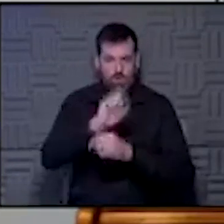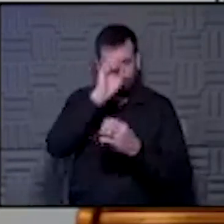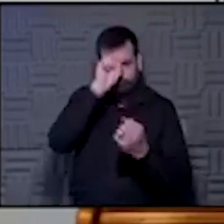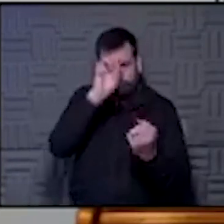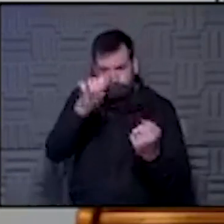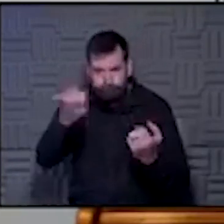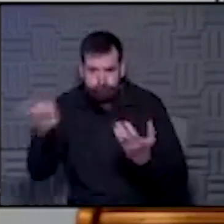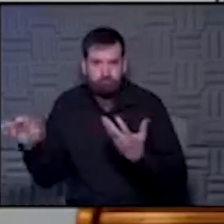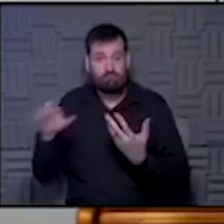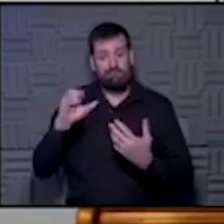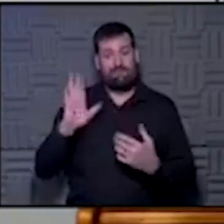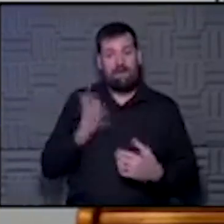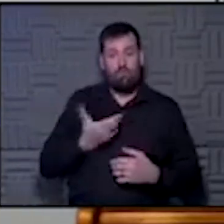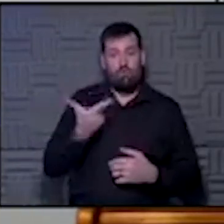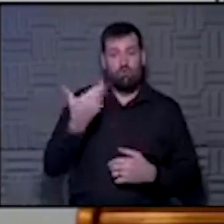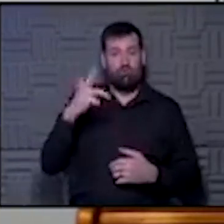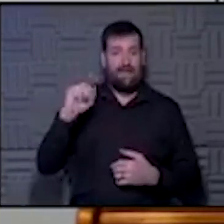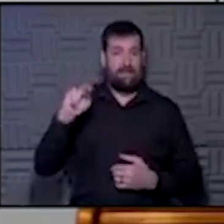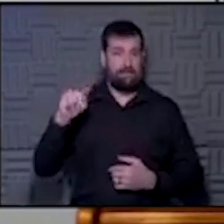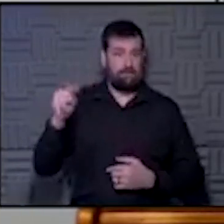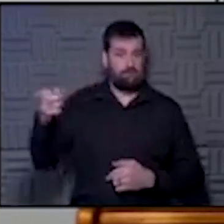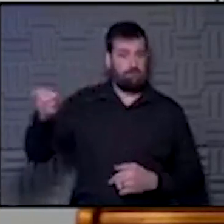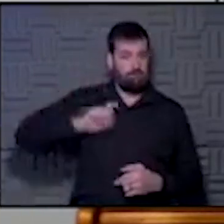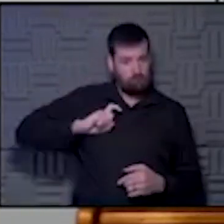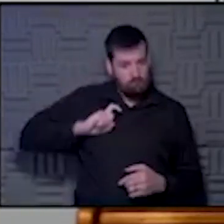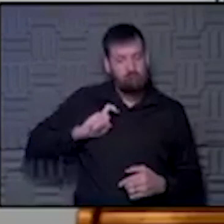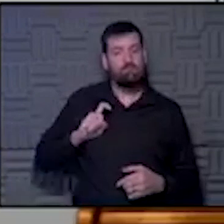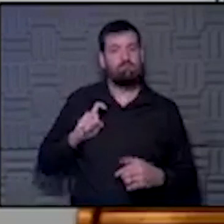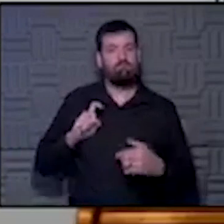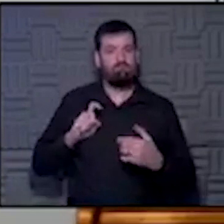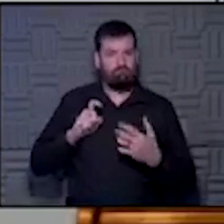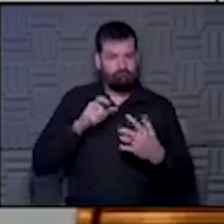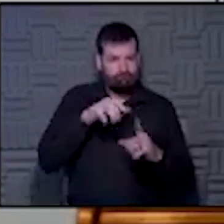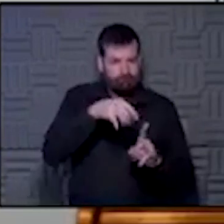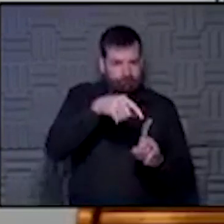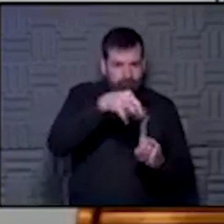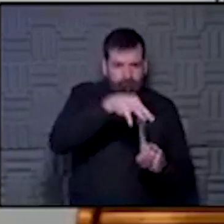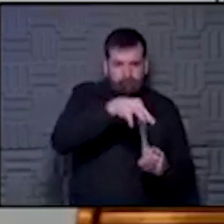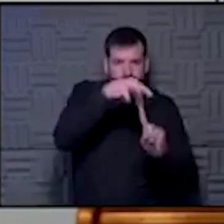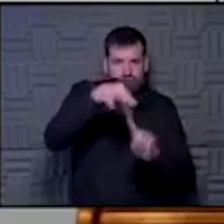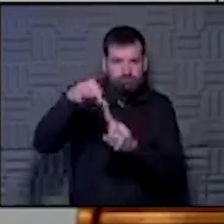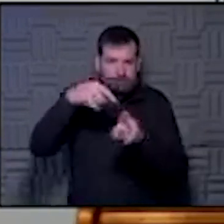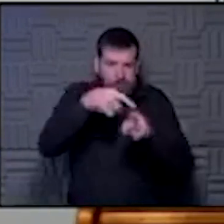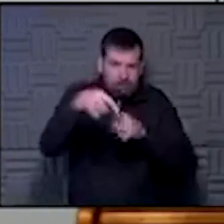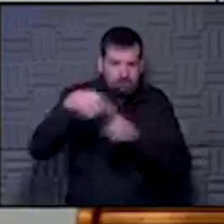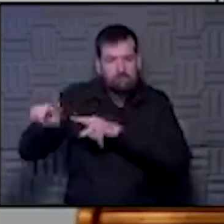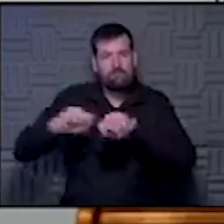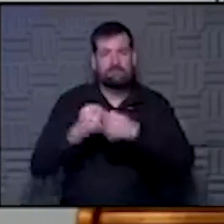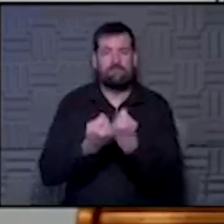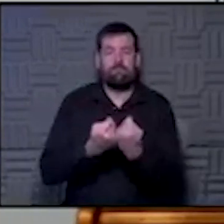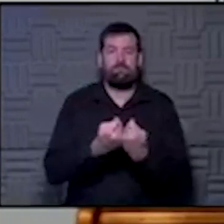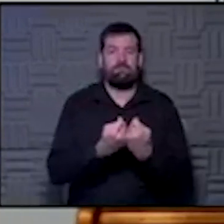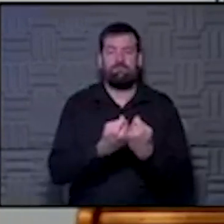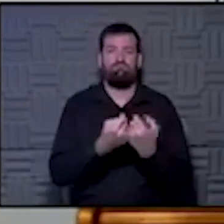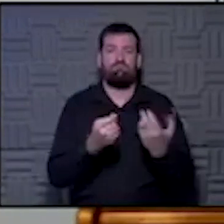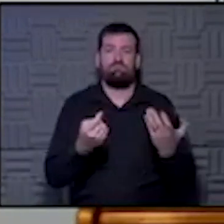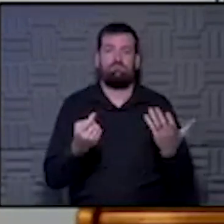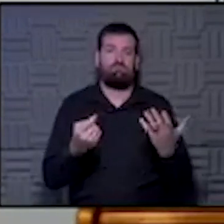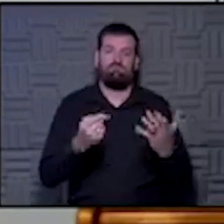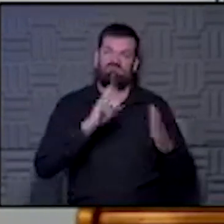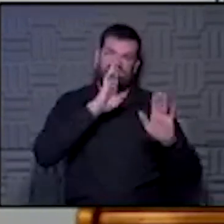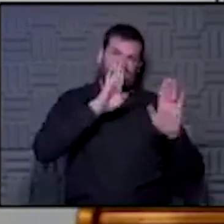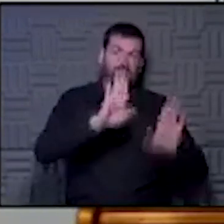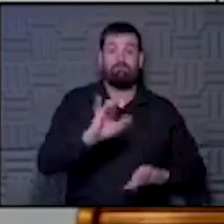the grant that we received is that we've been able to pull together specialty teams that include great professionals like